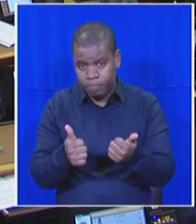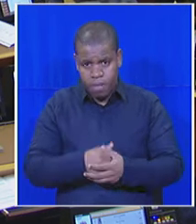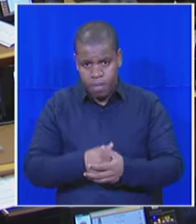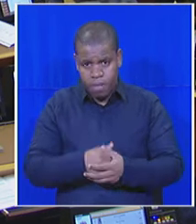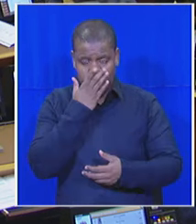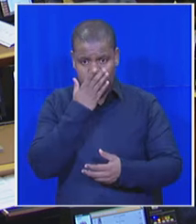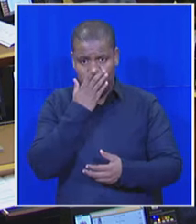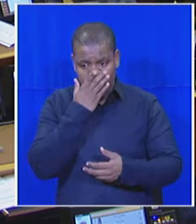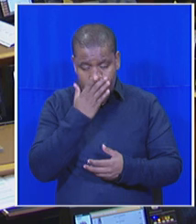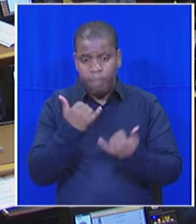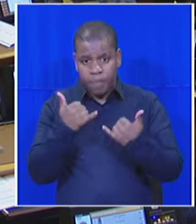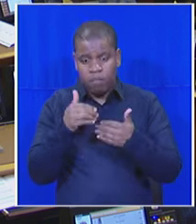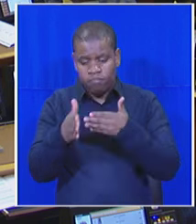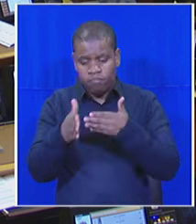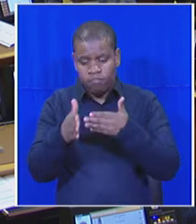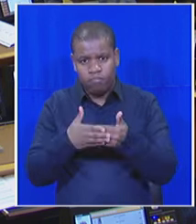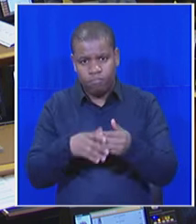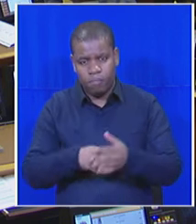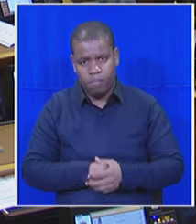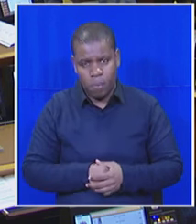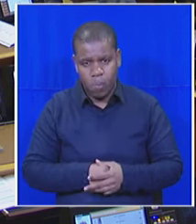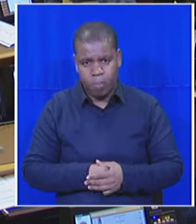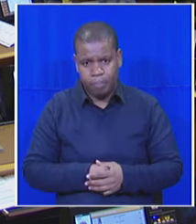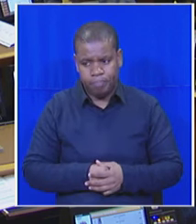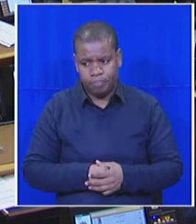The voting session is closed.